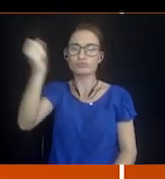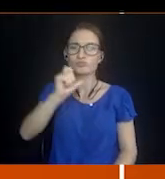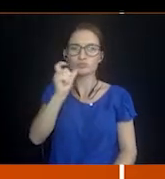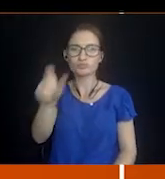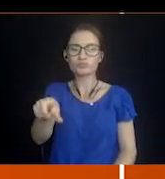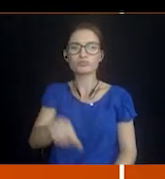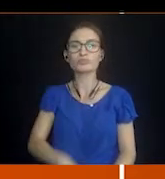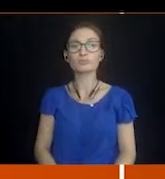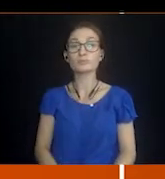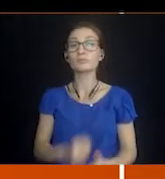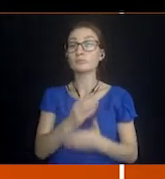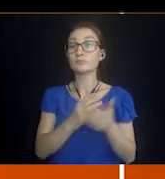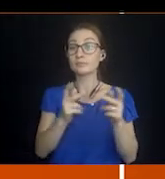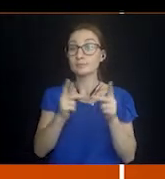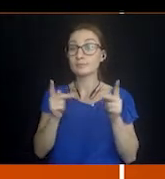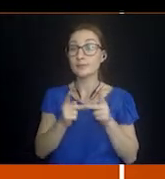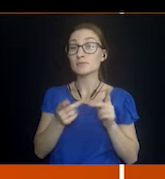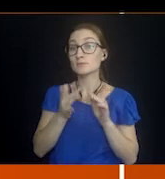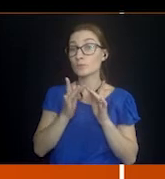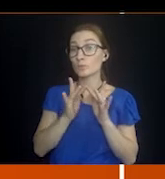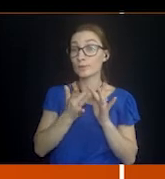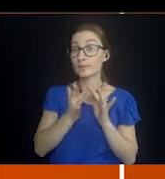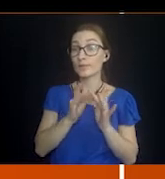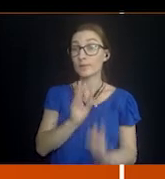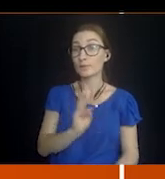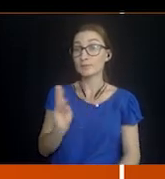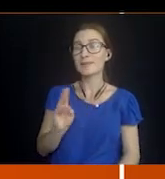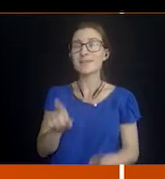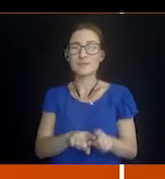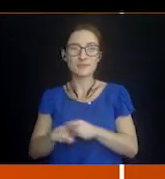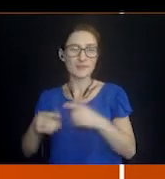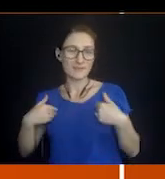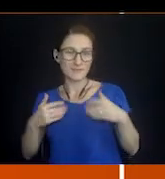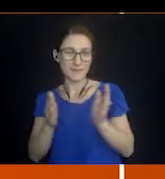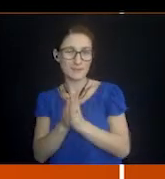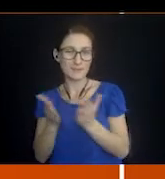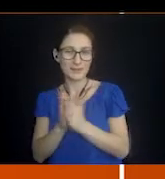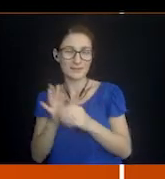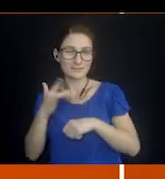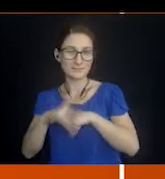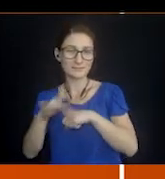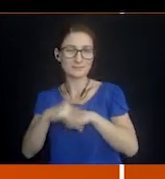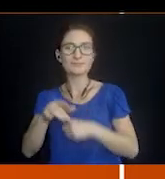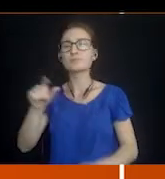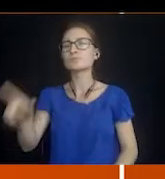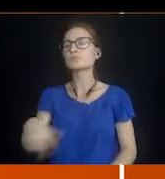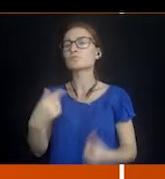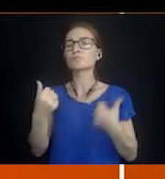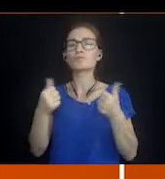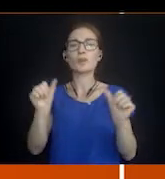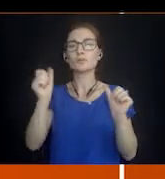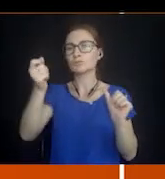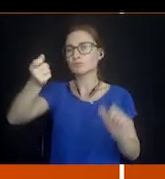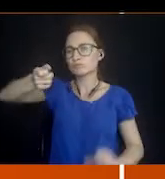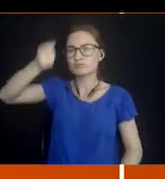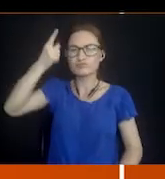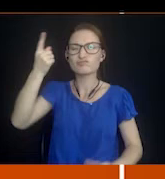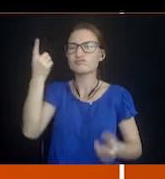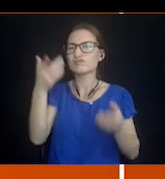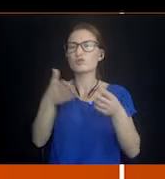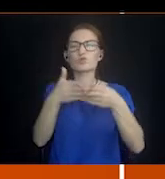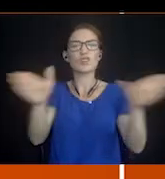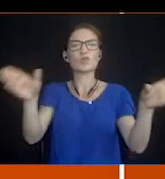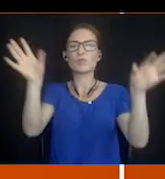you memorize these. There are places on our website, and also I have a book. And so just try to